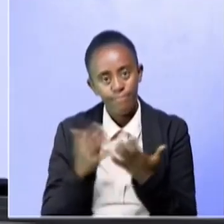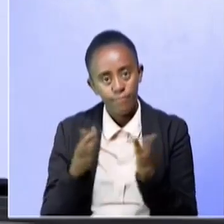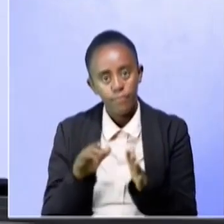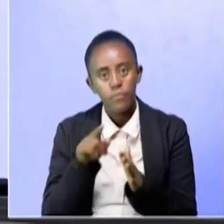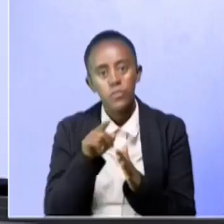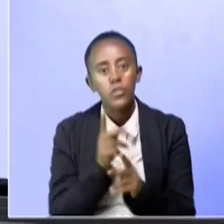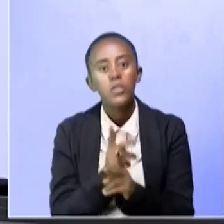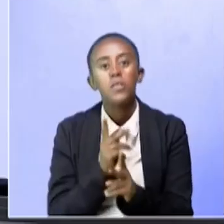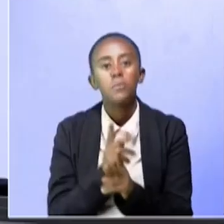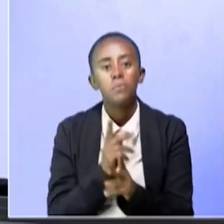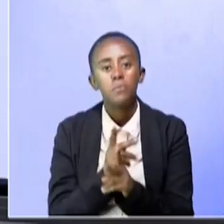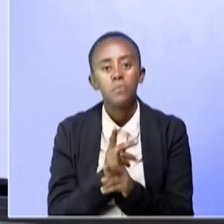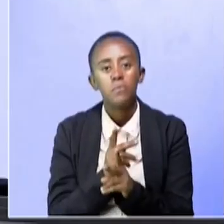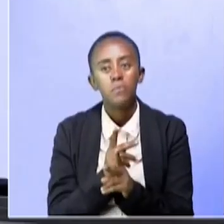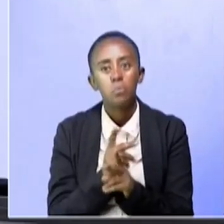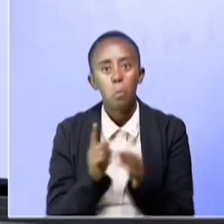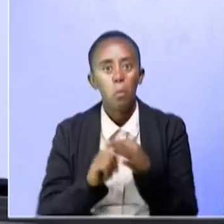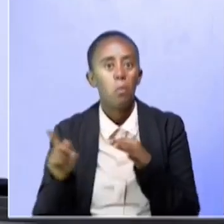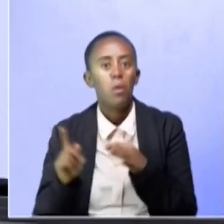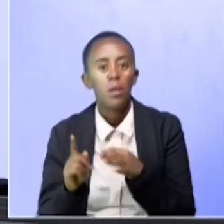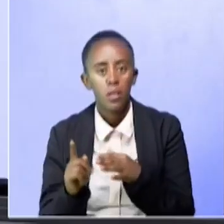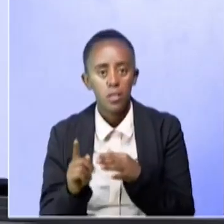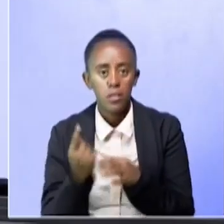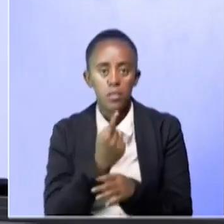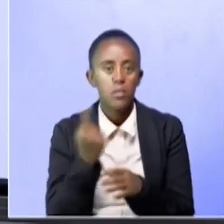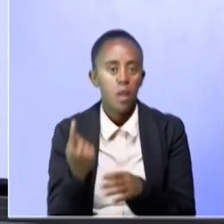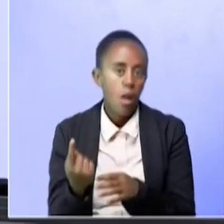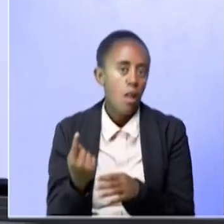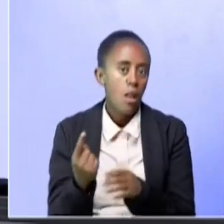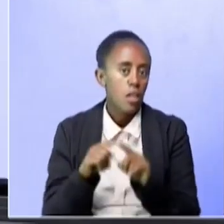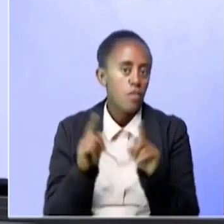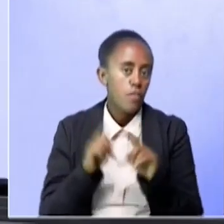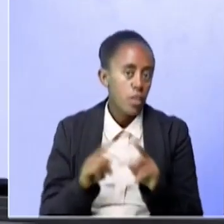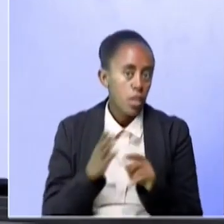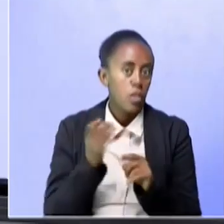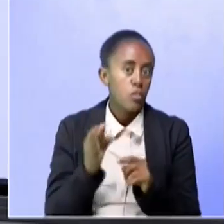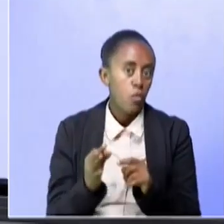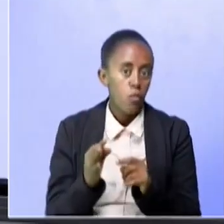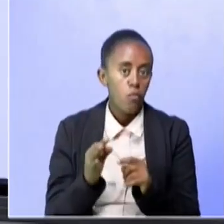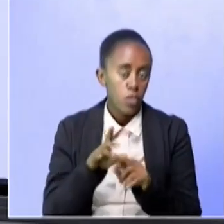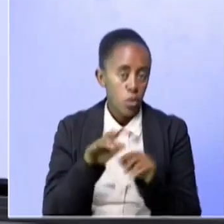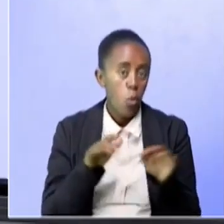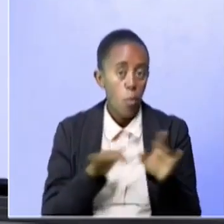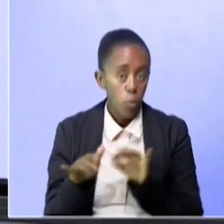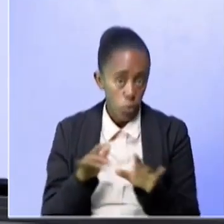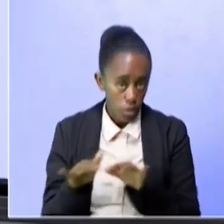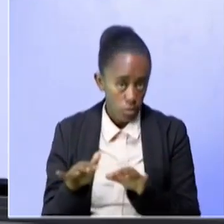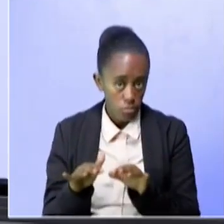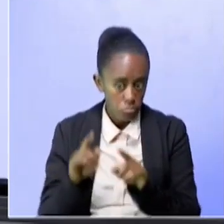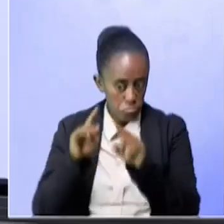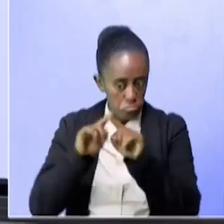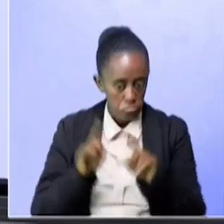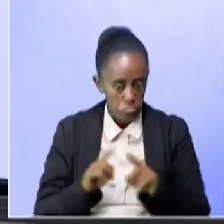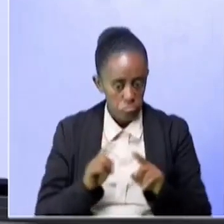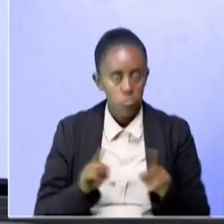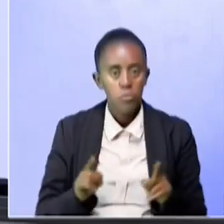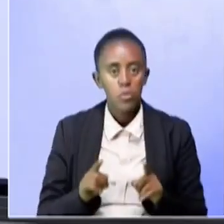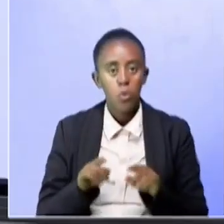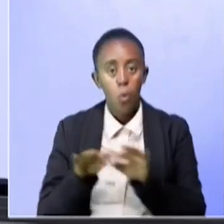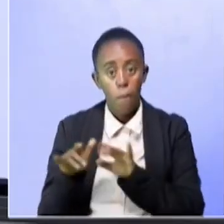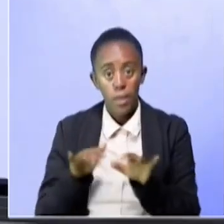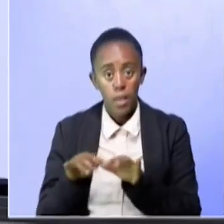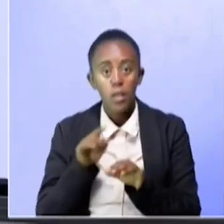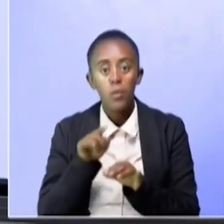not to miss it, there are different kinds of parts in the computer. Till then, we should keep it in